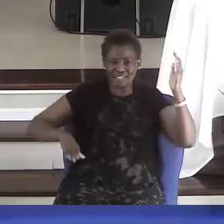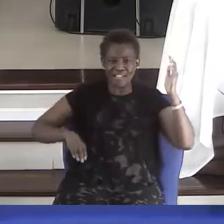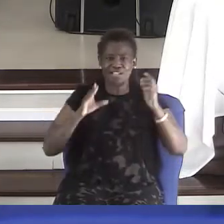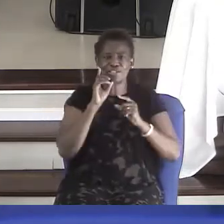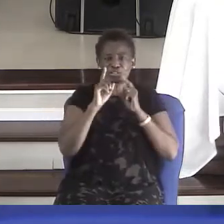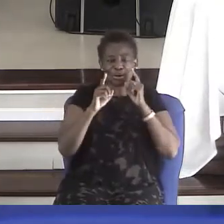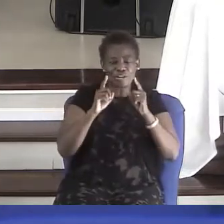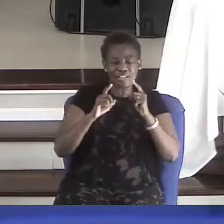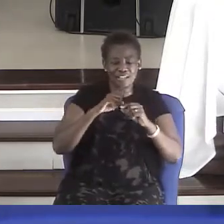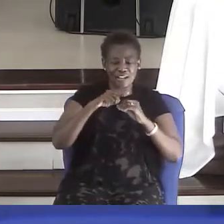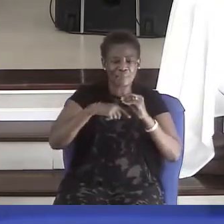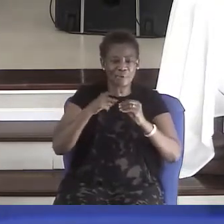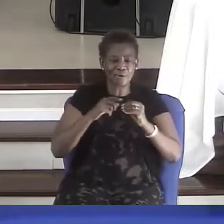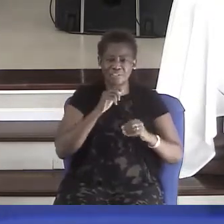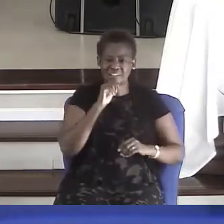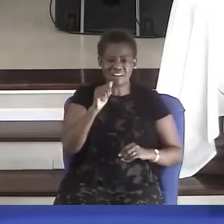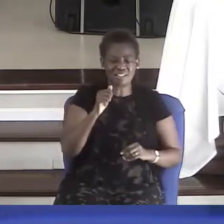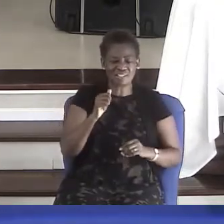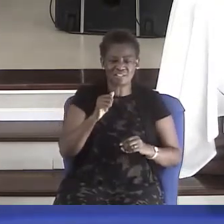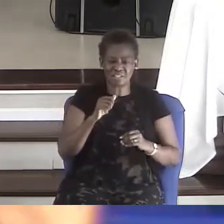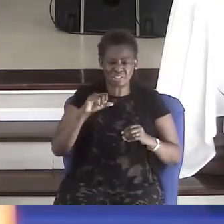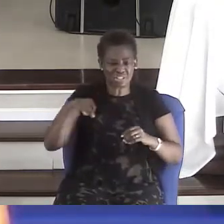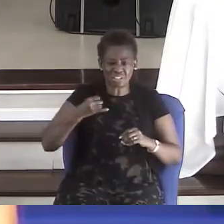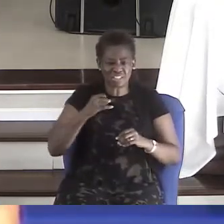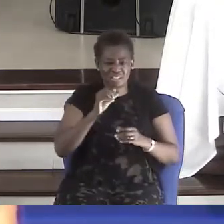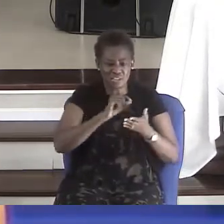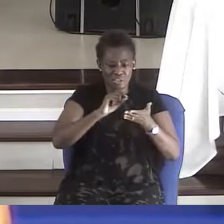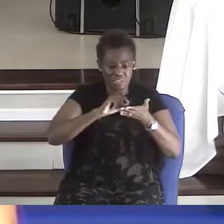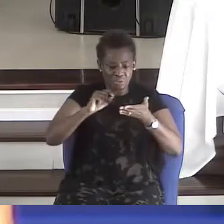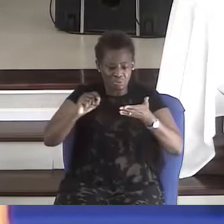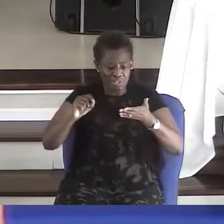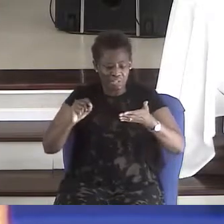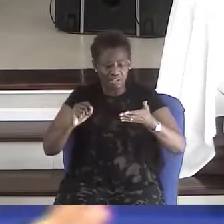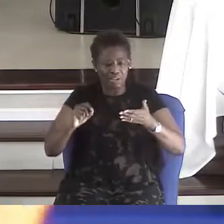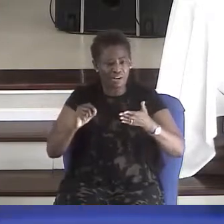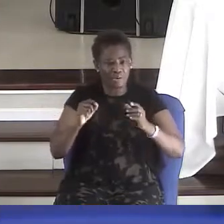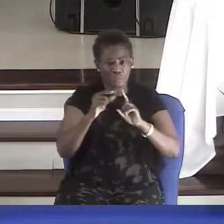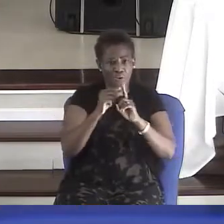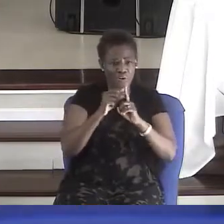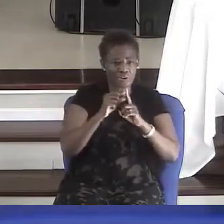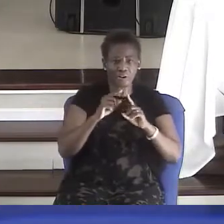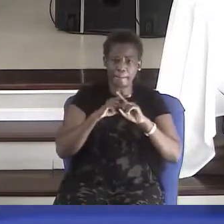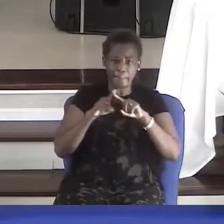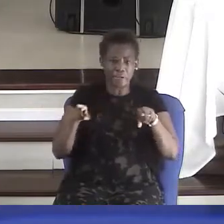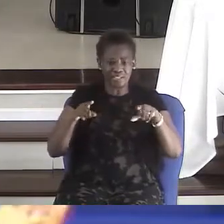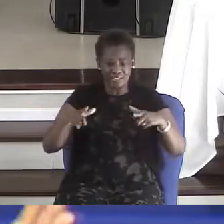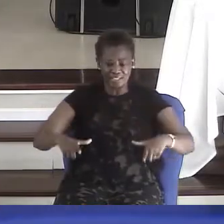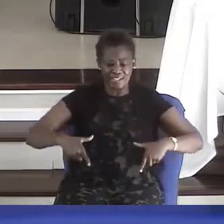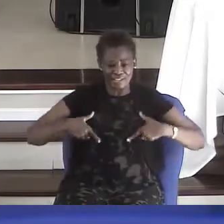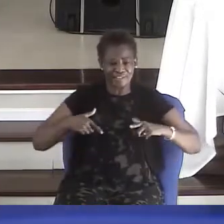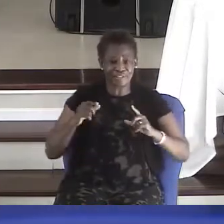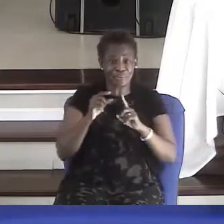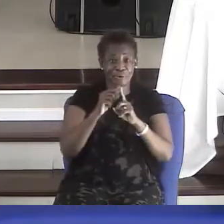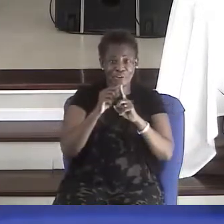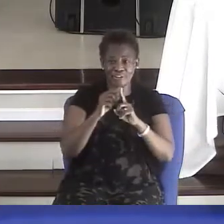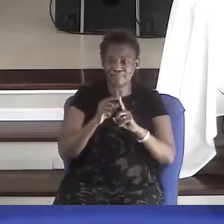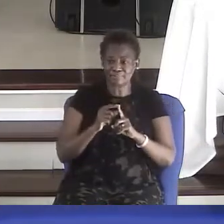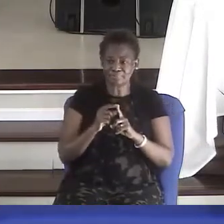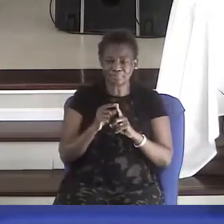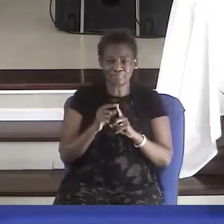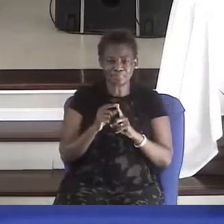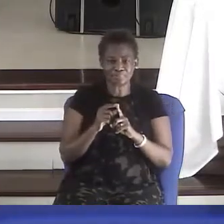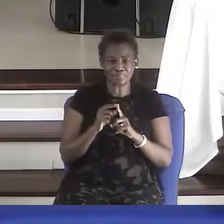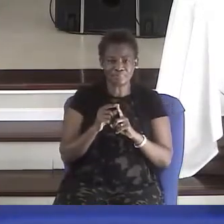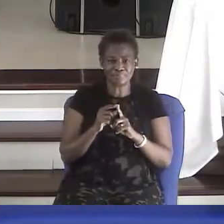the living word. You see, scripture tells us of a word. And the word, well,